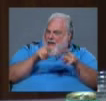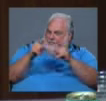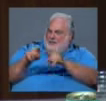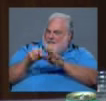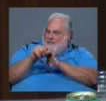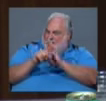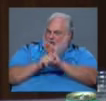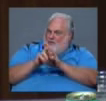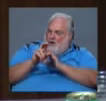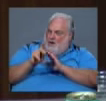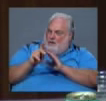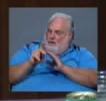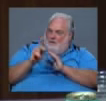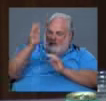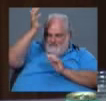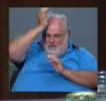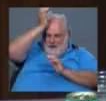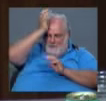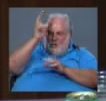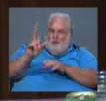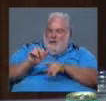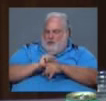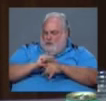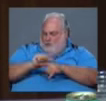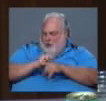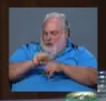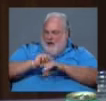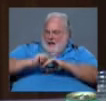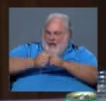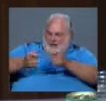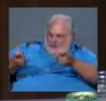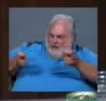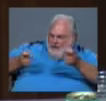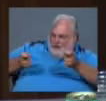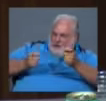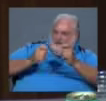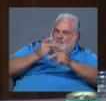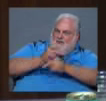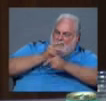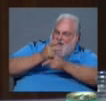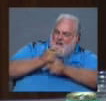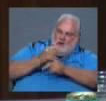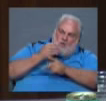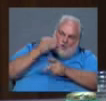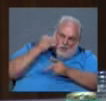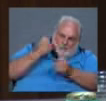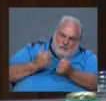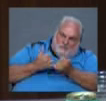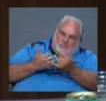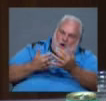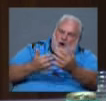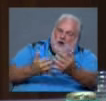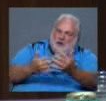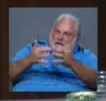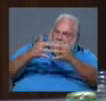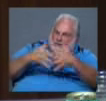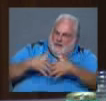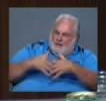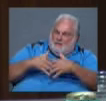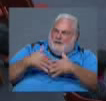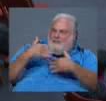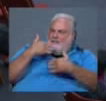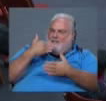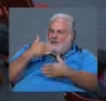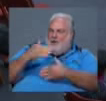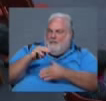of Arkansas where firemen are being trained to take care of a house that's burning and coming down. Thanks,